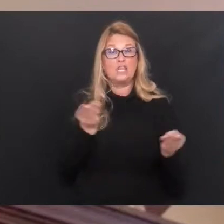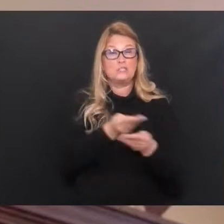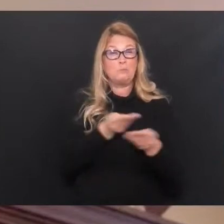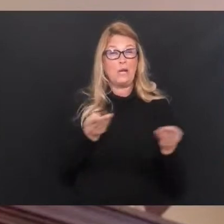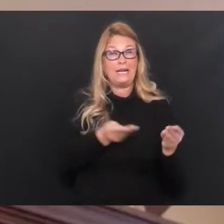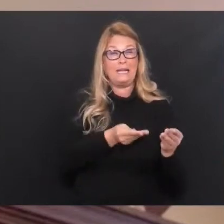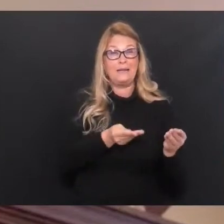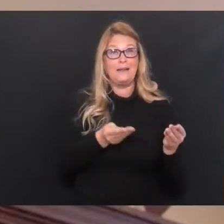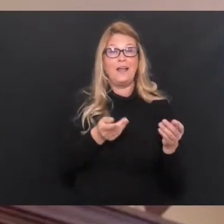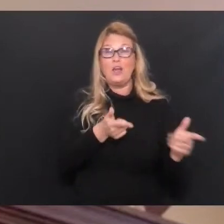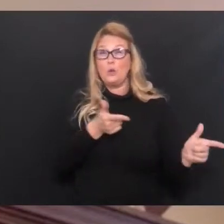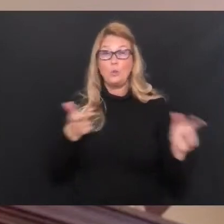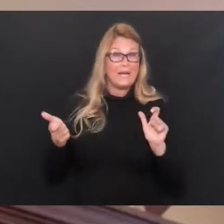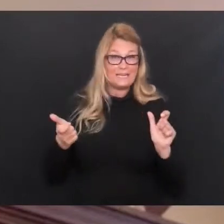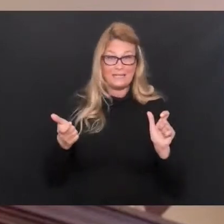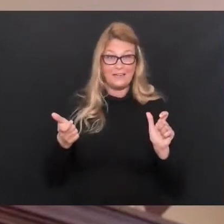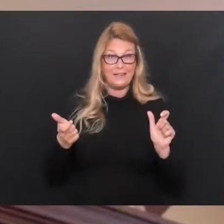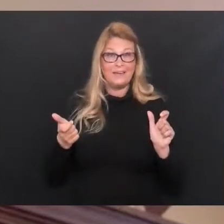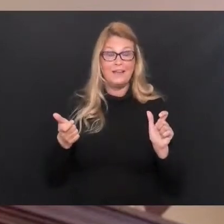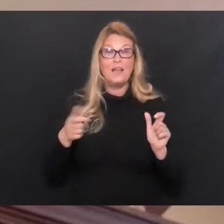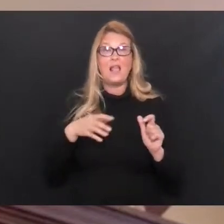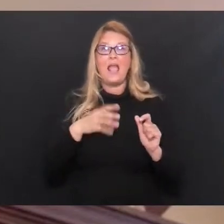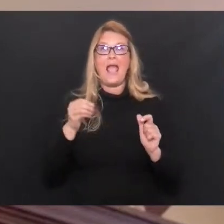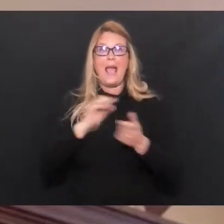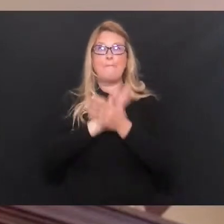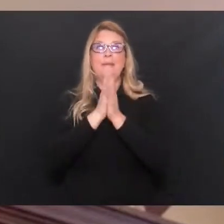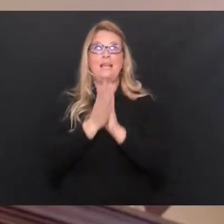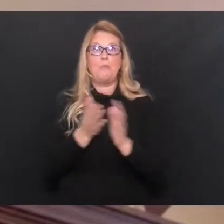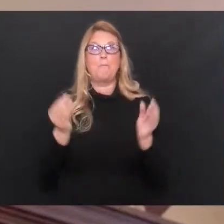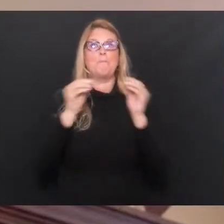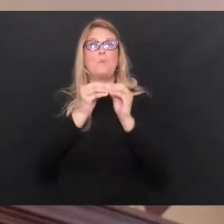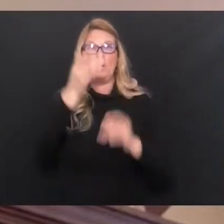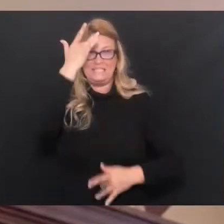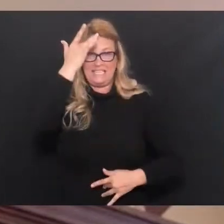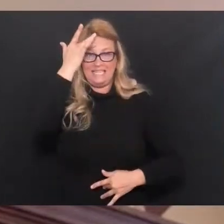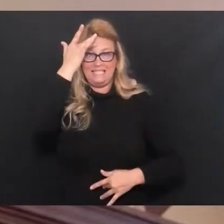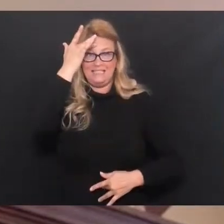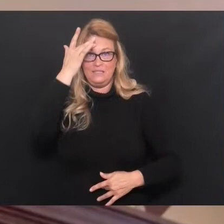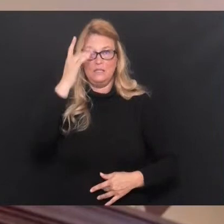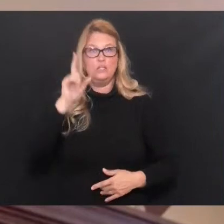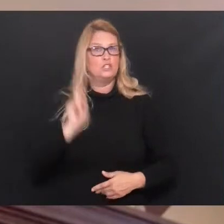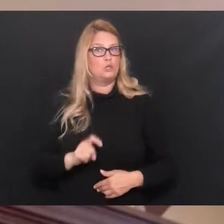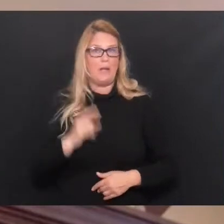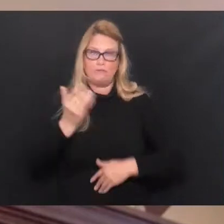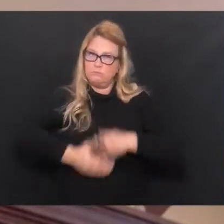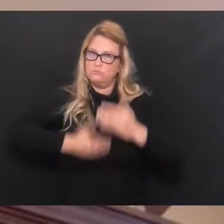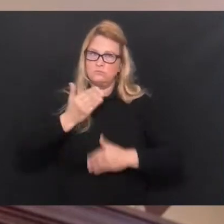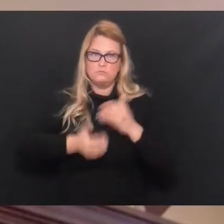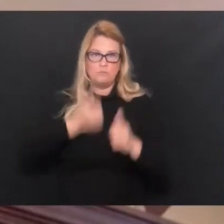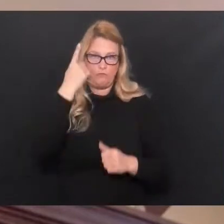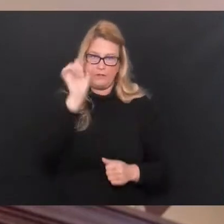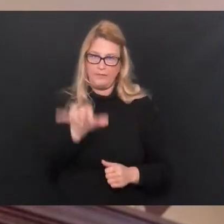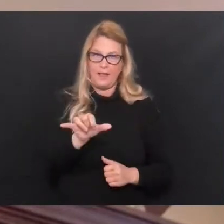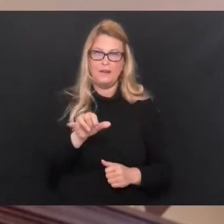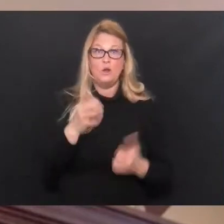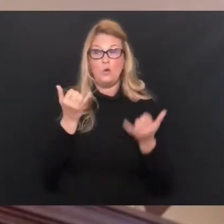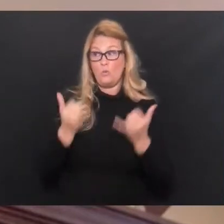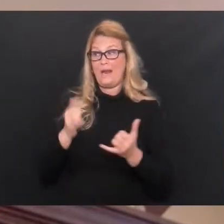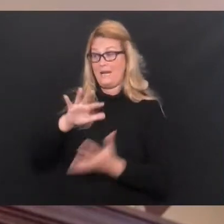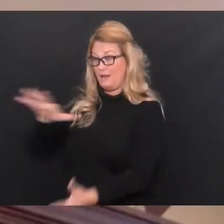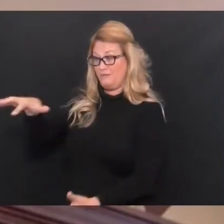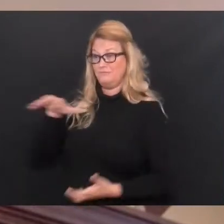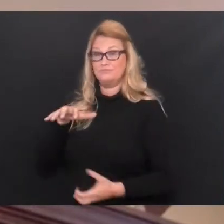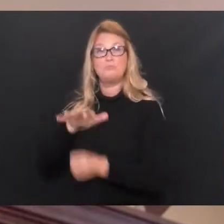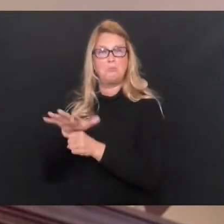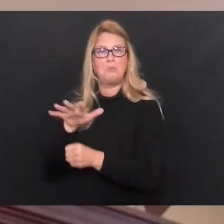virus quickly and are getting much more sick. So we've got to press on that. So right now, supply is